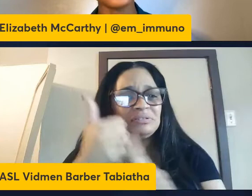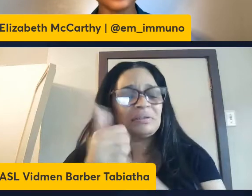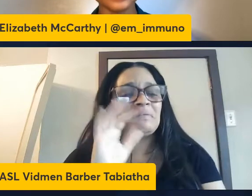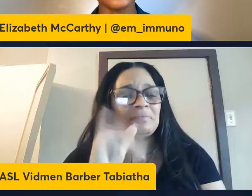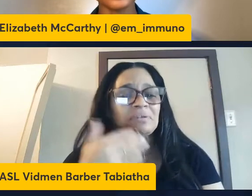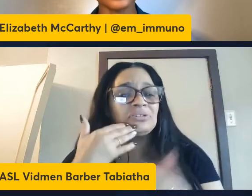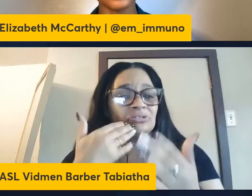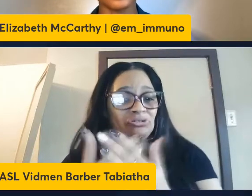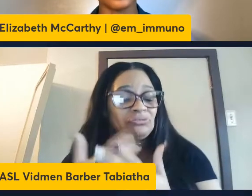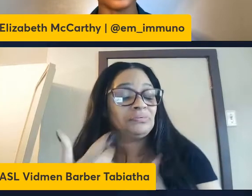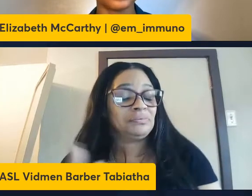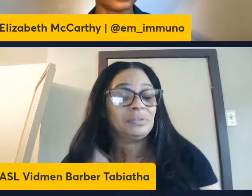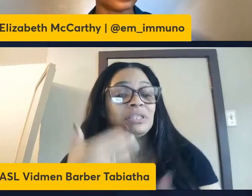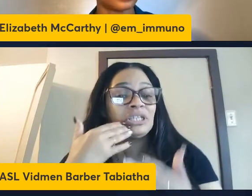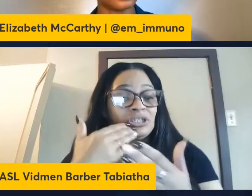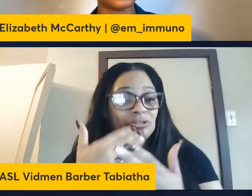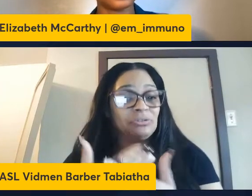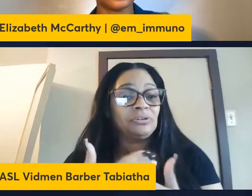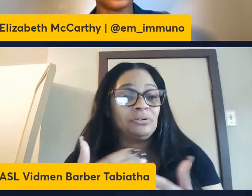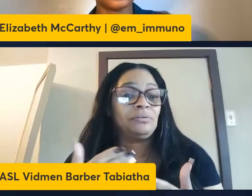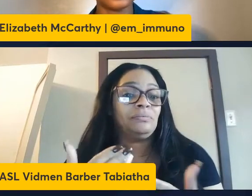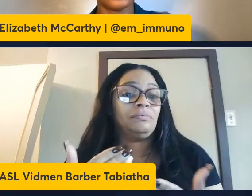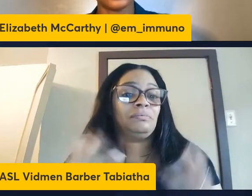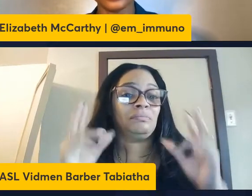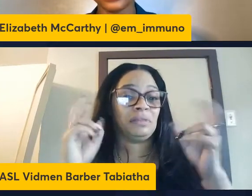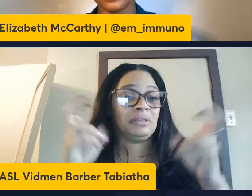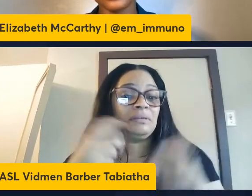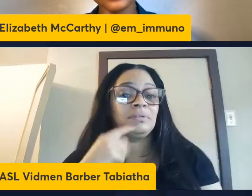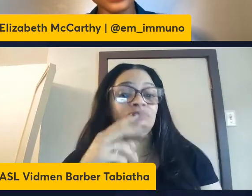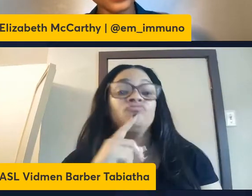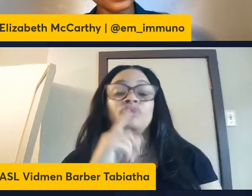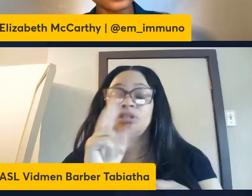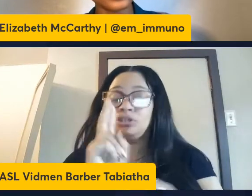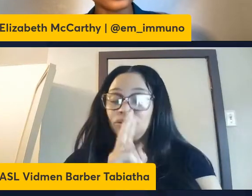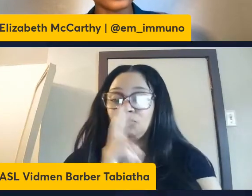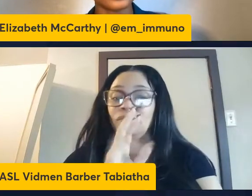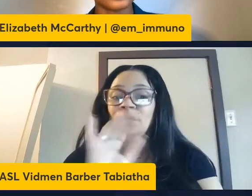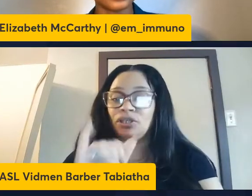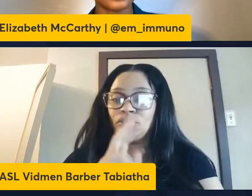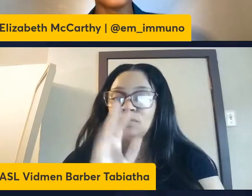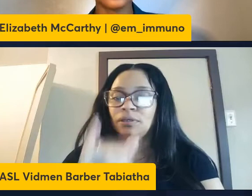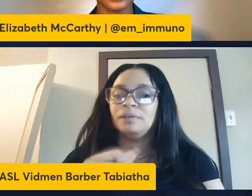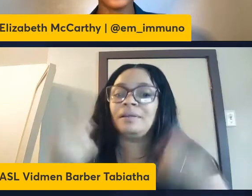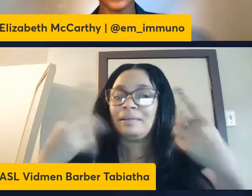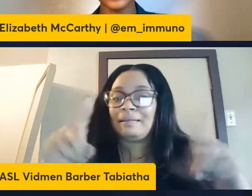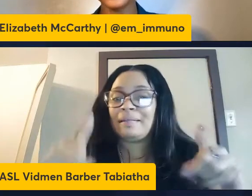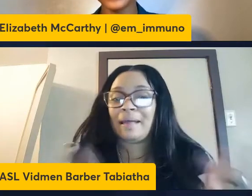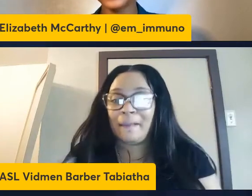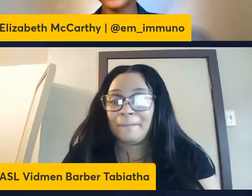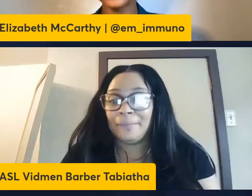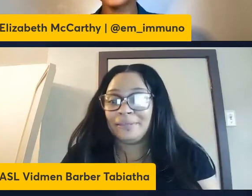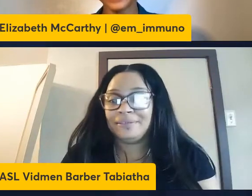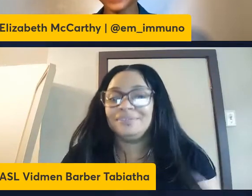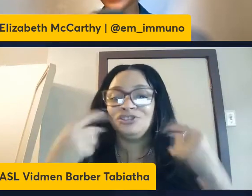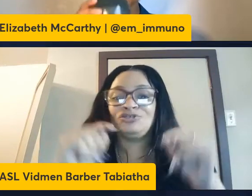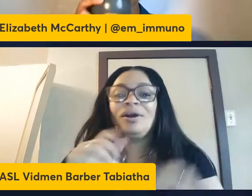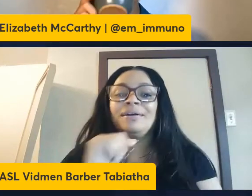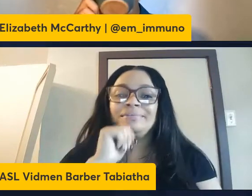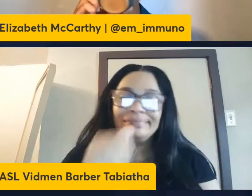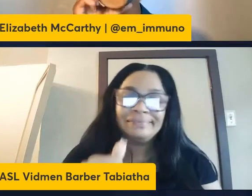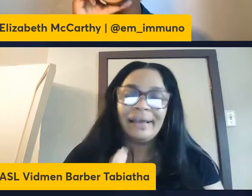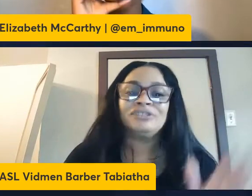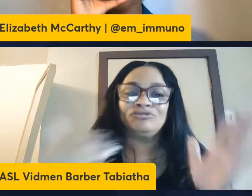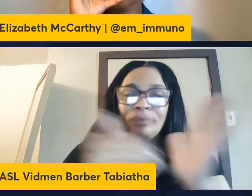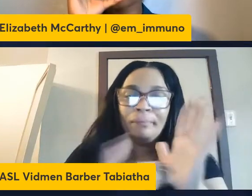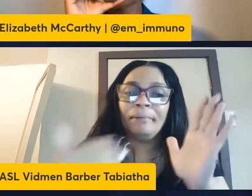That's a good acronym and definitely useful because it happens to to do it. So try not to is good.